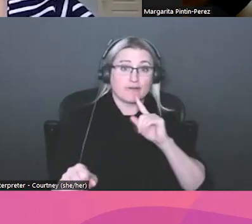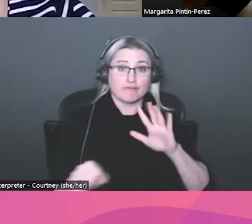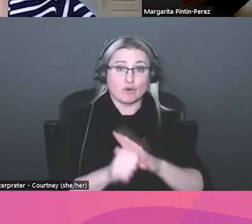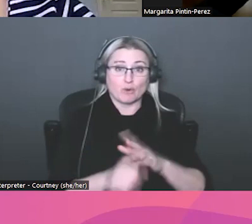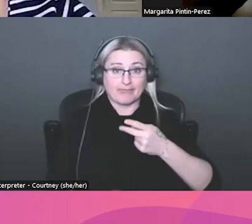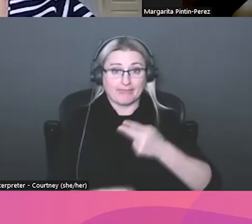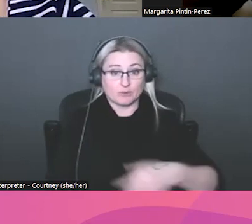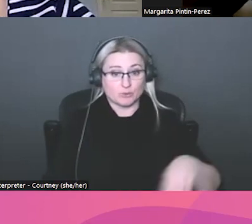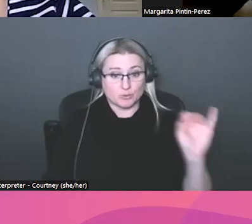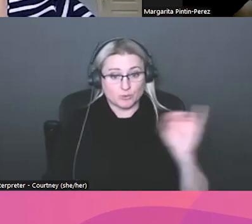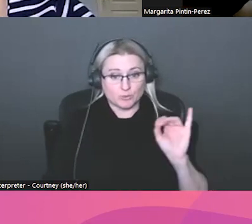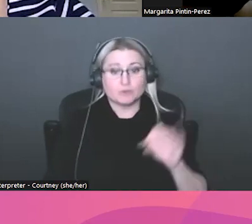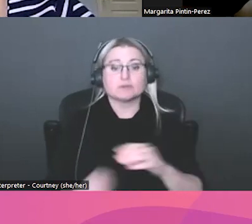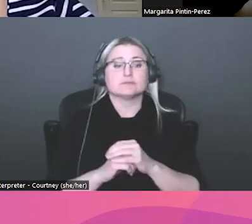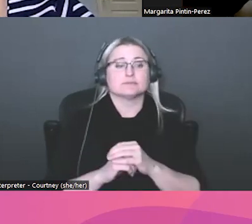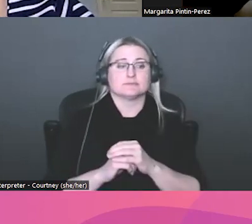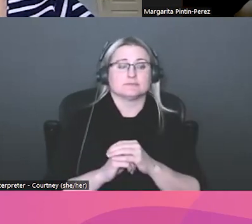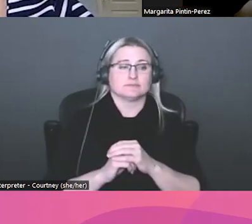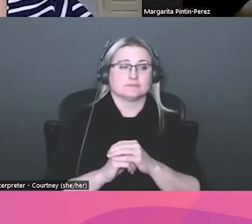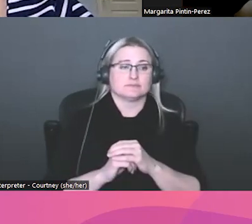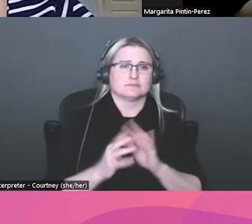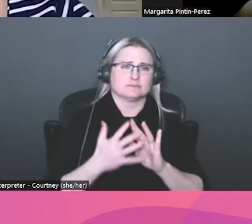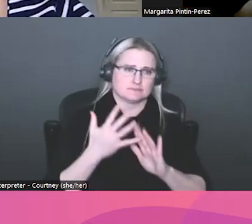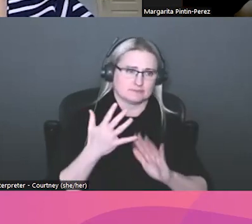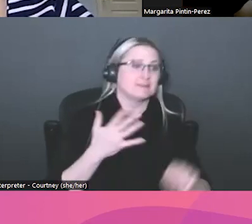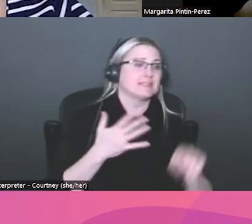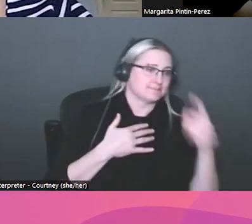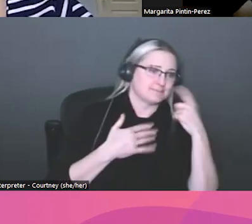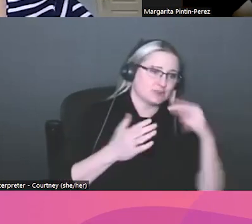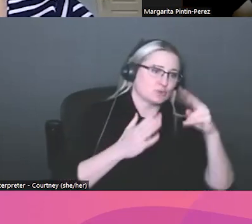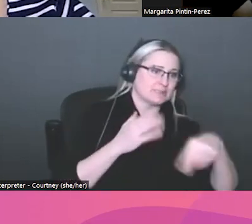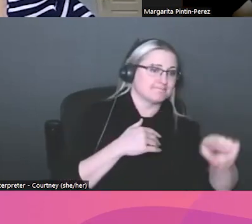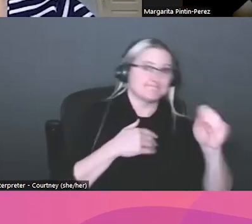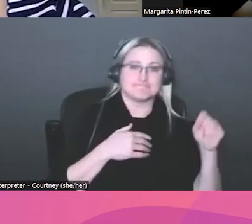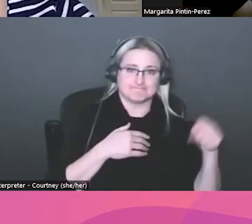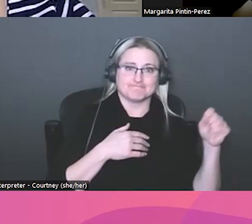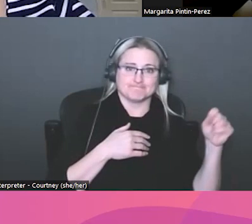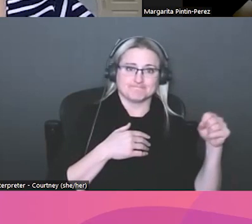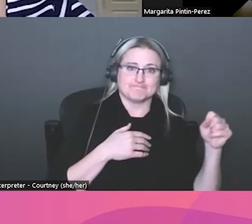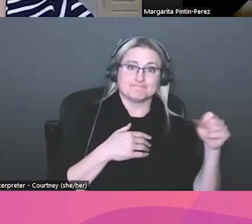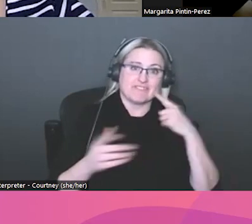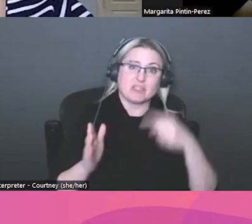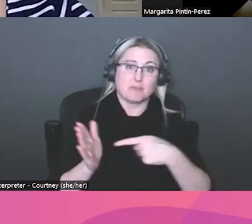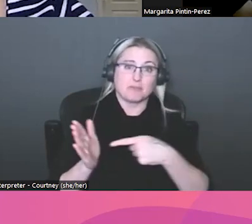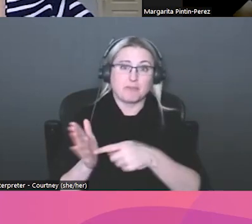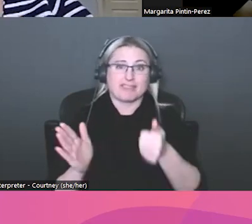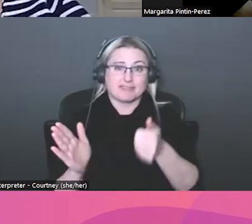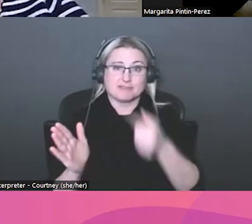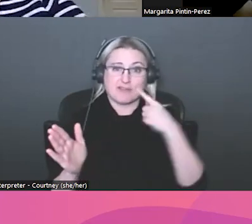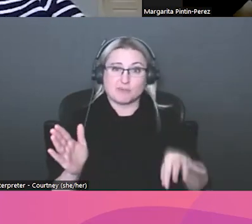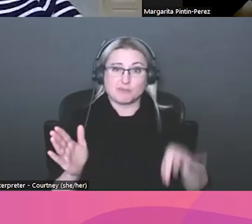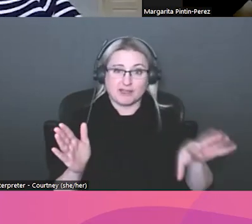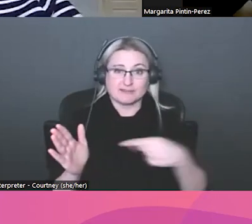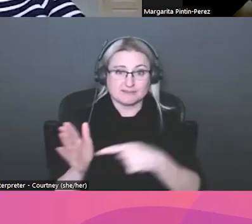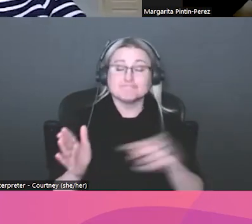that sort of discussion as well. Oftentimes trans mascs have to pay for their top surgeries privately, and travel to a private surgeon. And this is